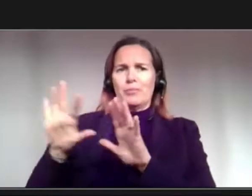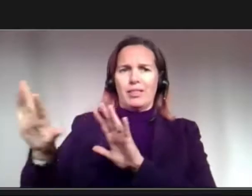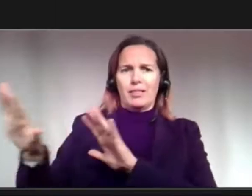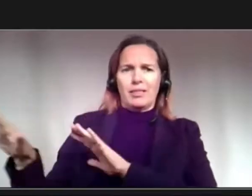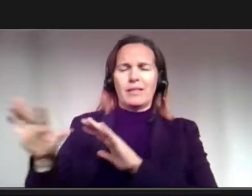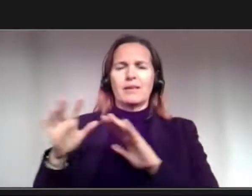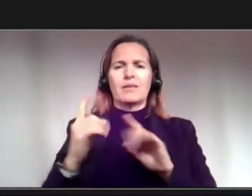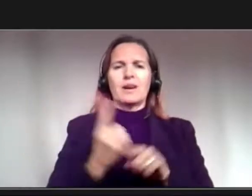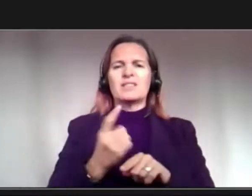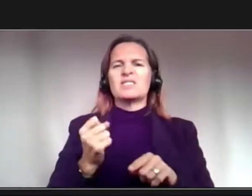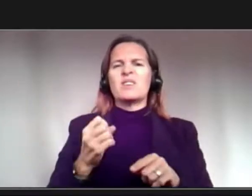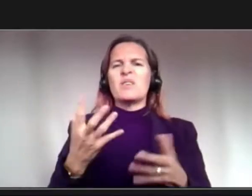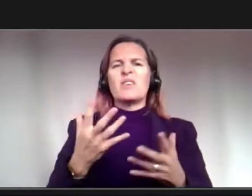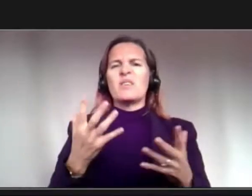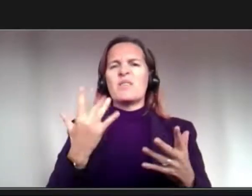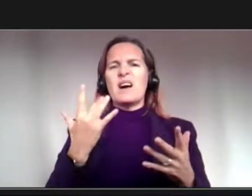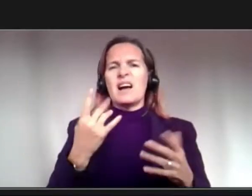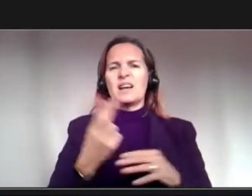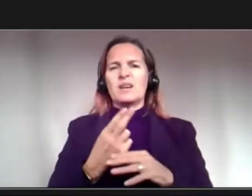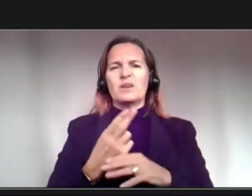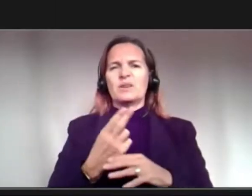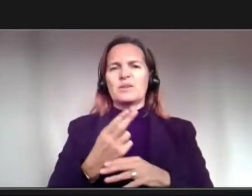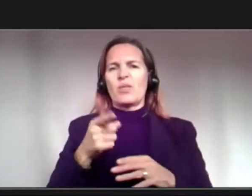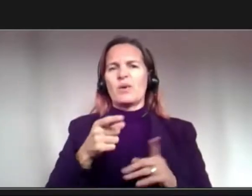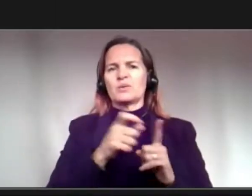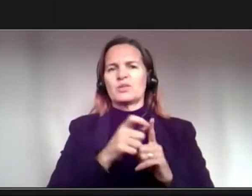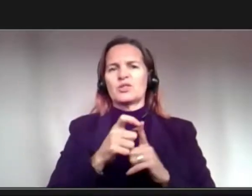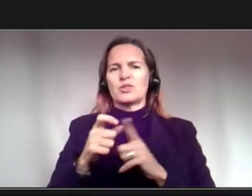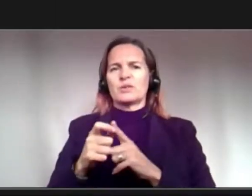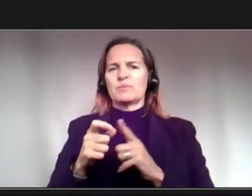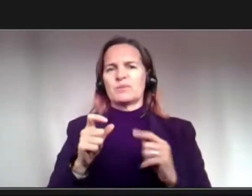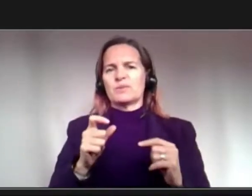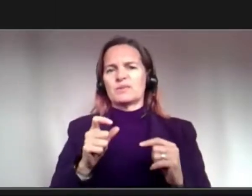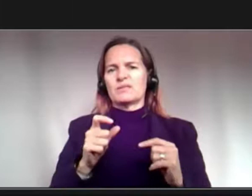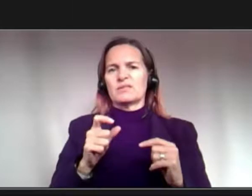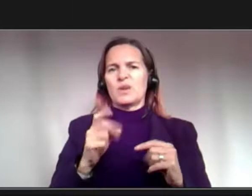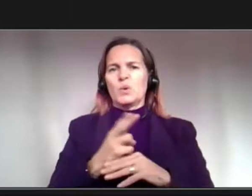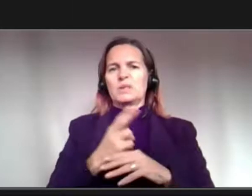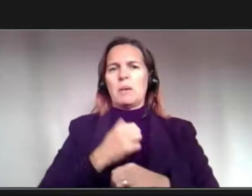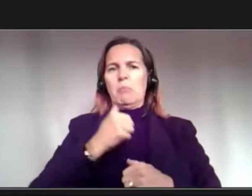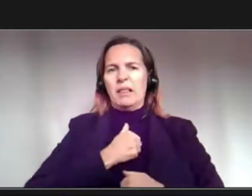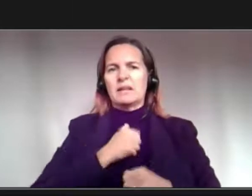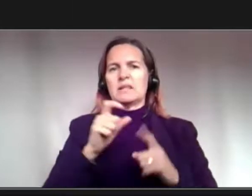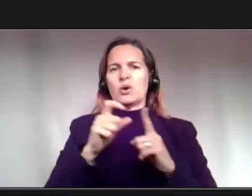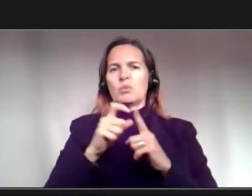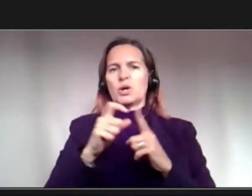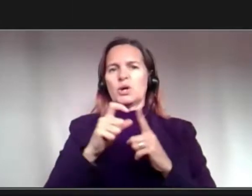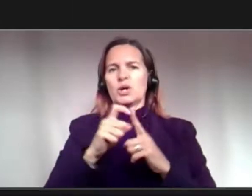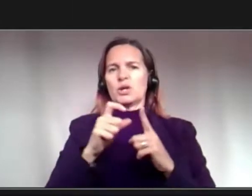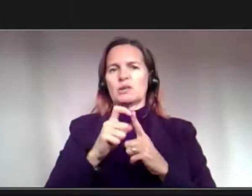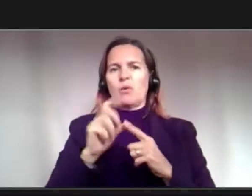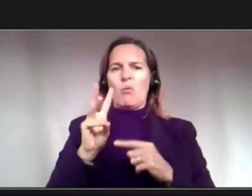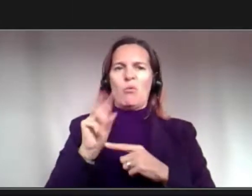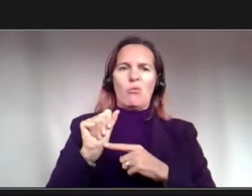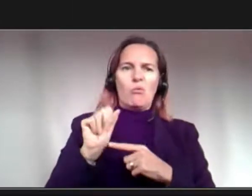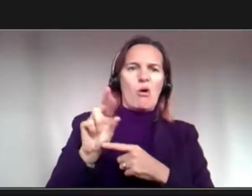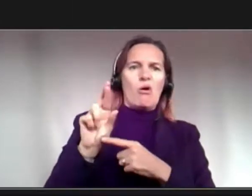see as the value of describing this public effort in these militaristic terms, and why you choose that kind of